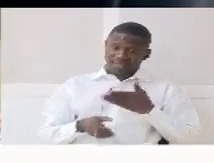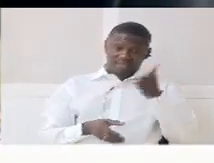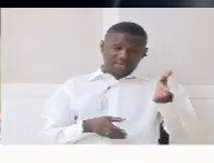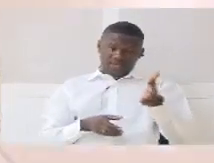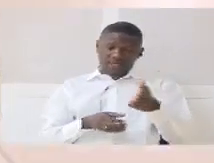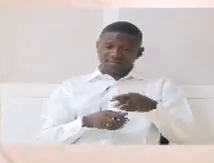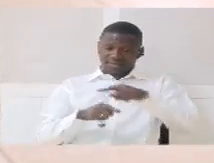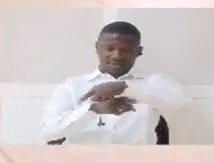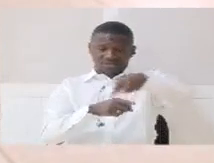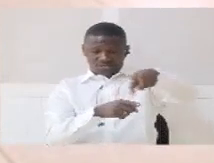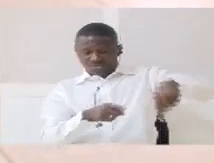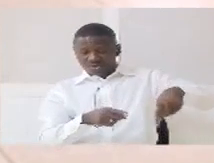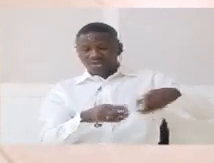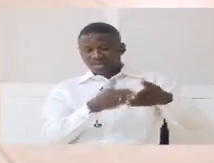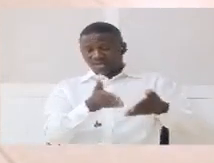the corner there.